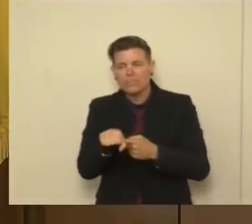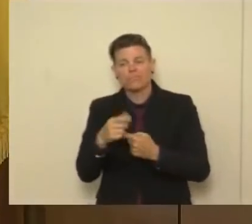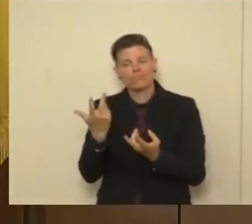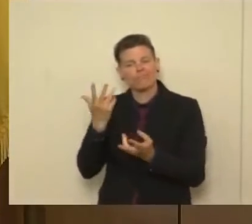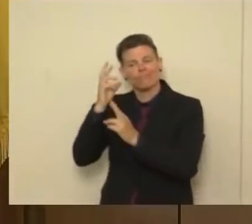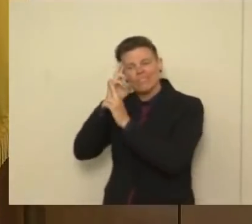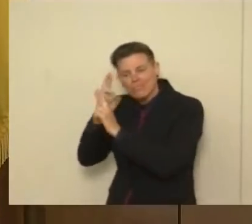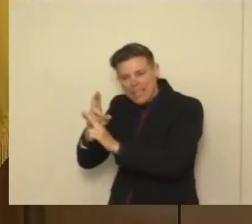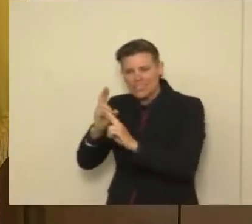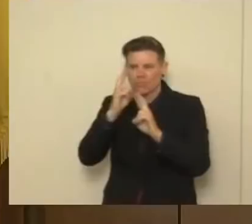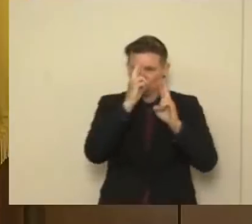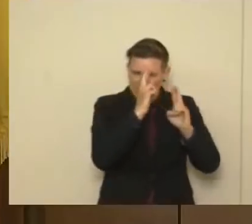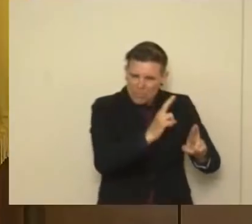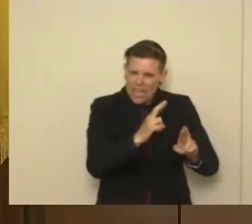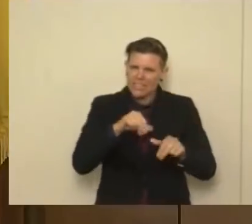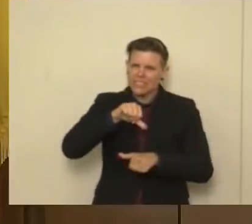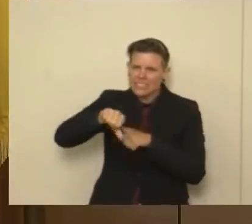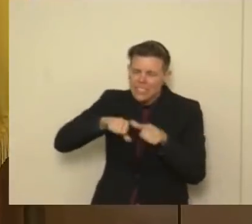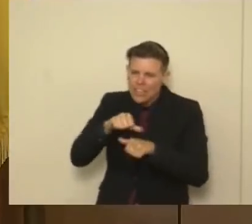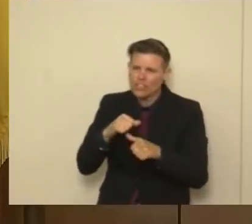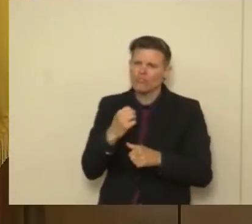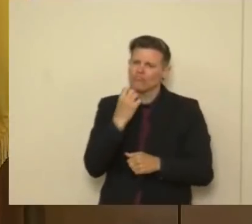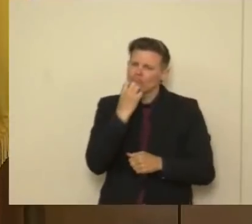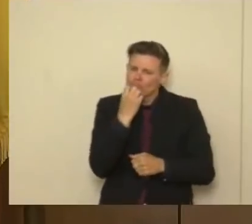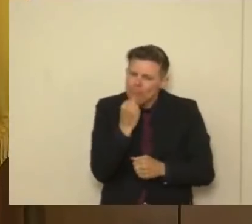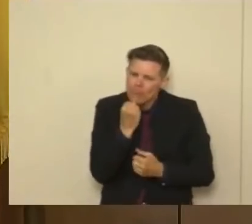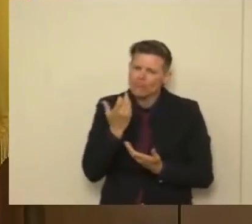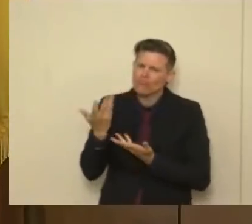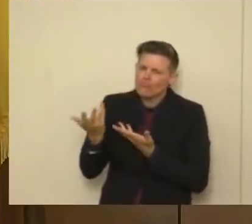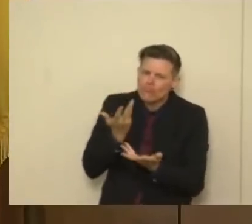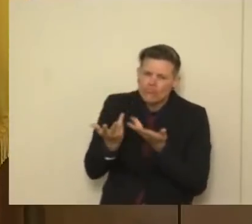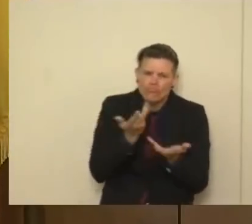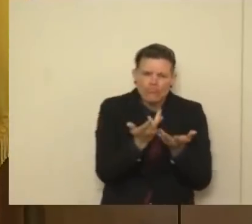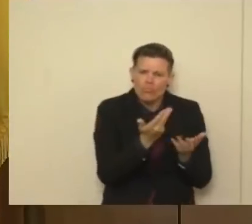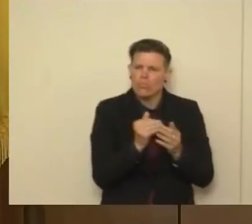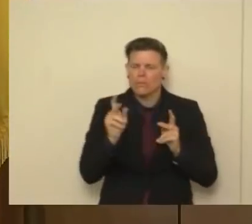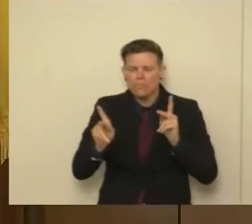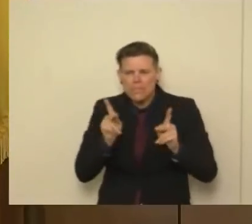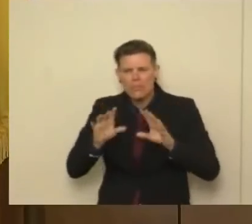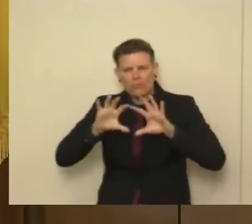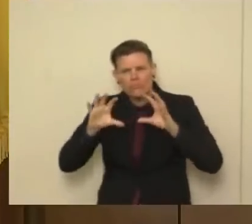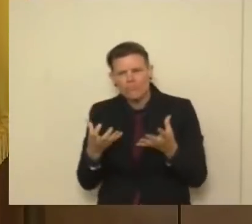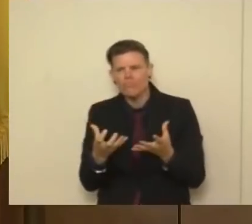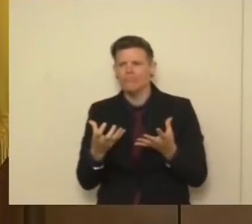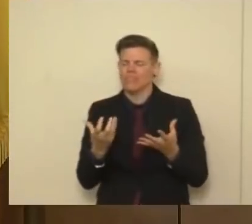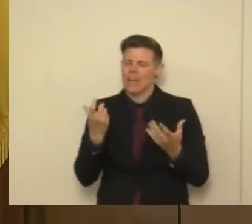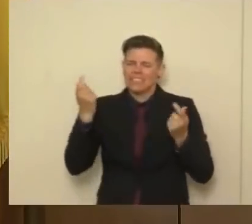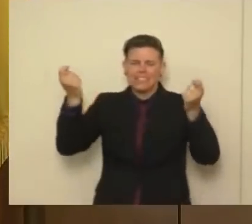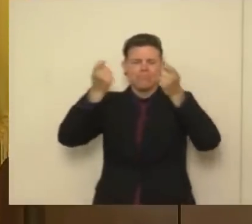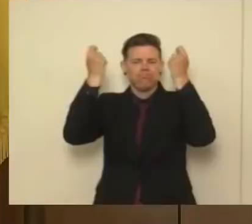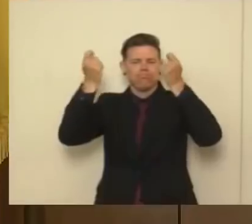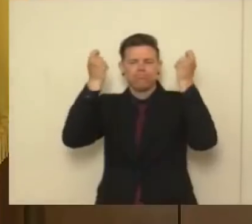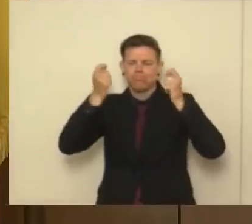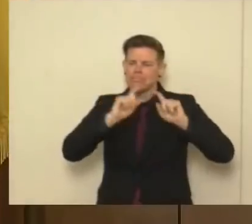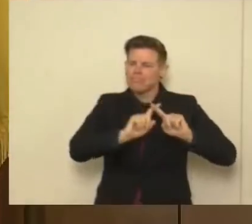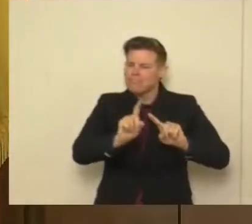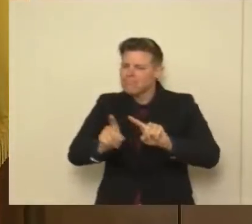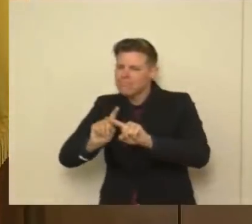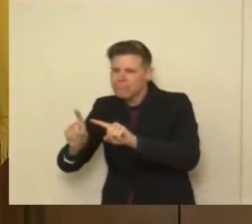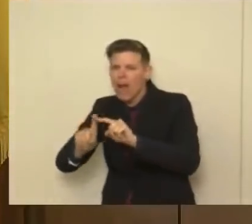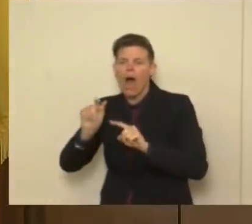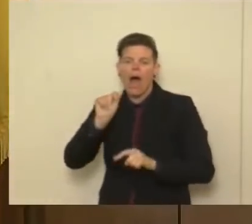other. And we can celebrate Independence Day in any number of individual